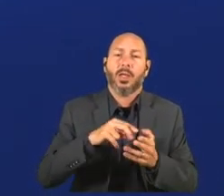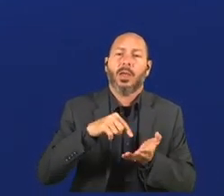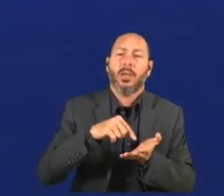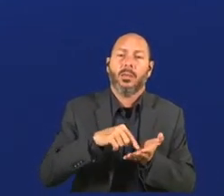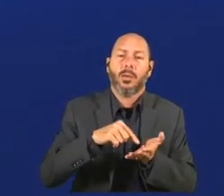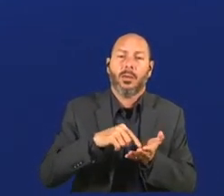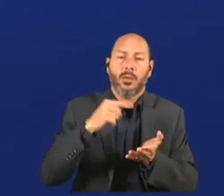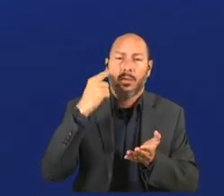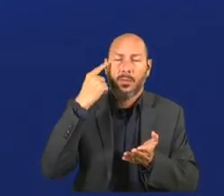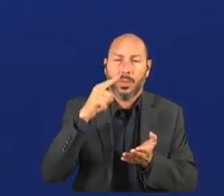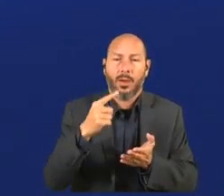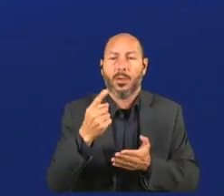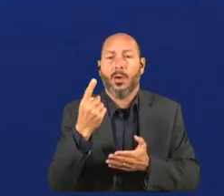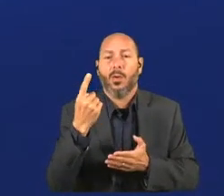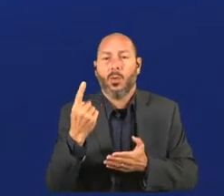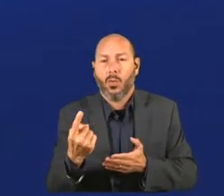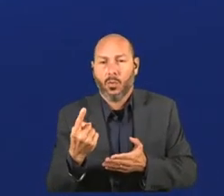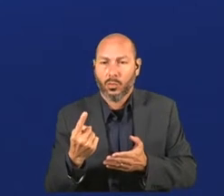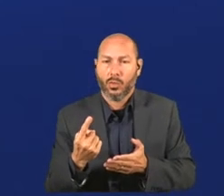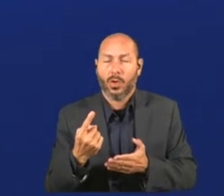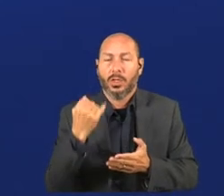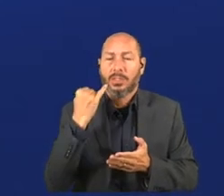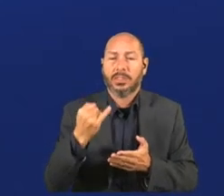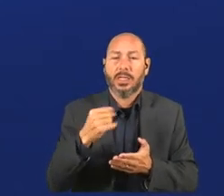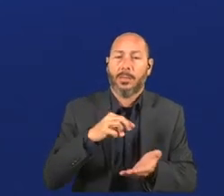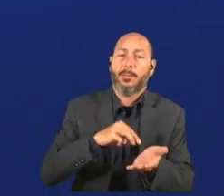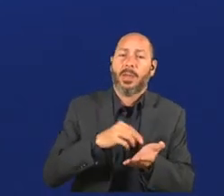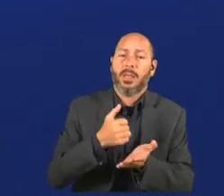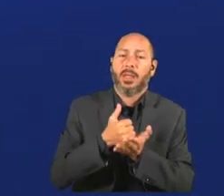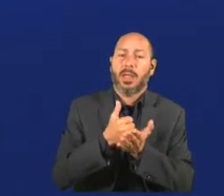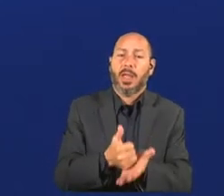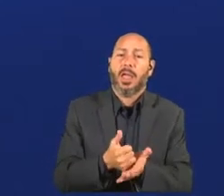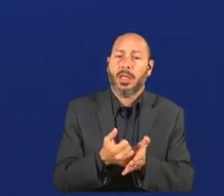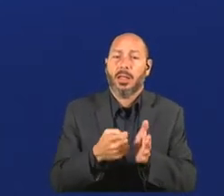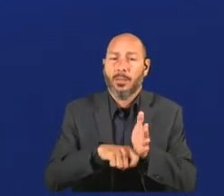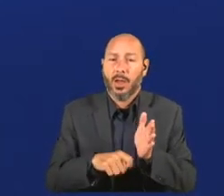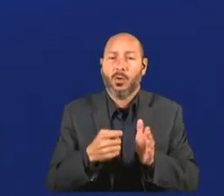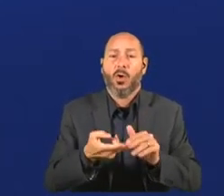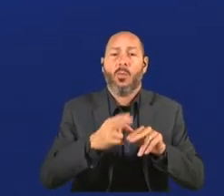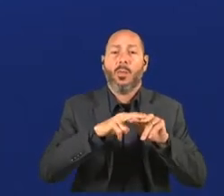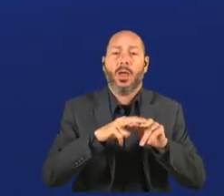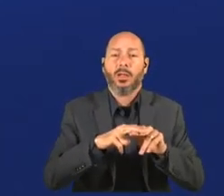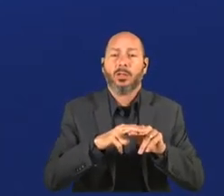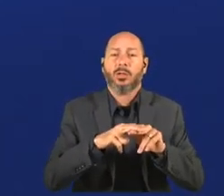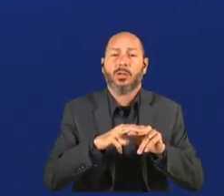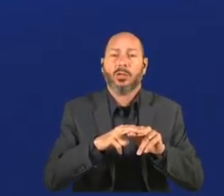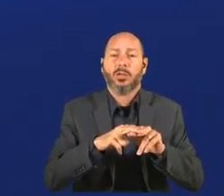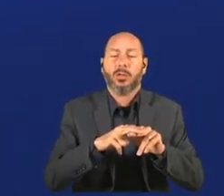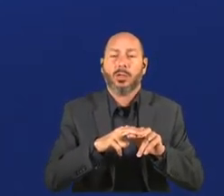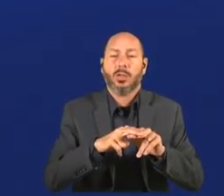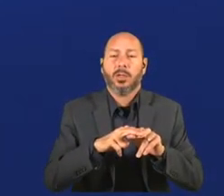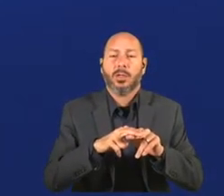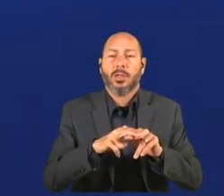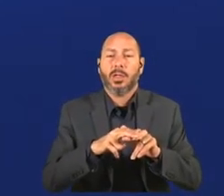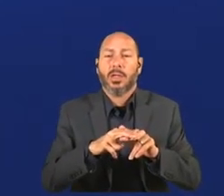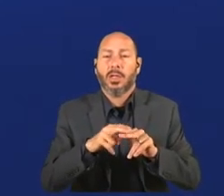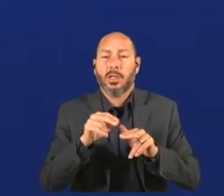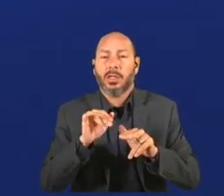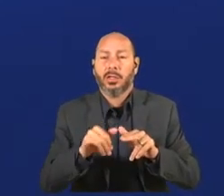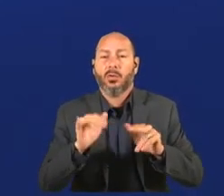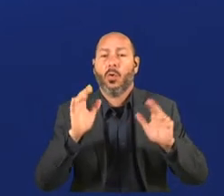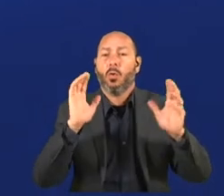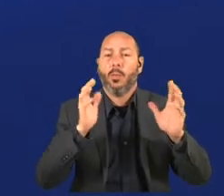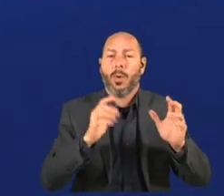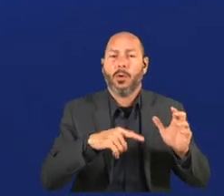business, Medicaid, by increasing the Medicaid rate increases, it created an adverse effect into the commercial side of the business. So physicians